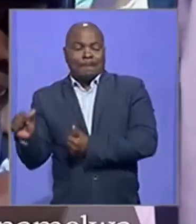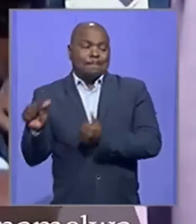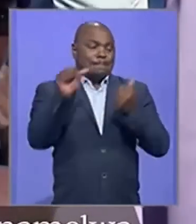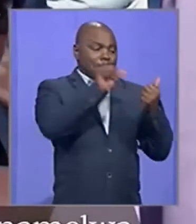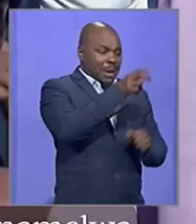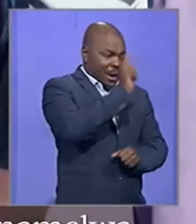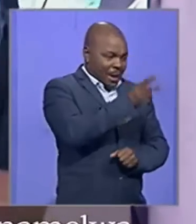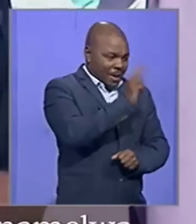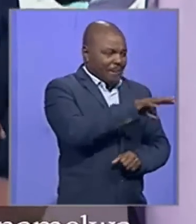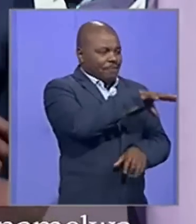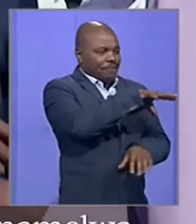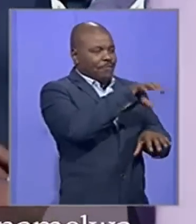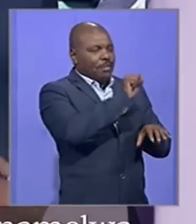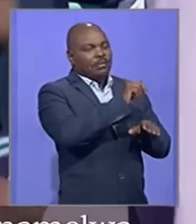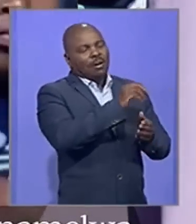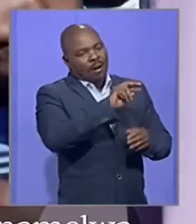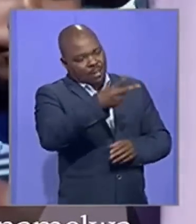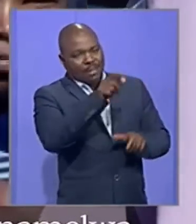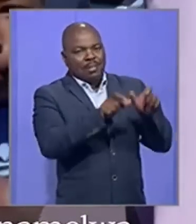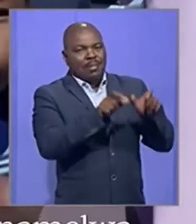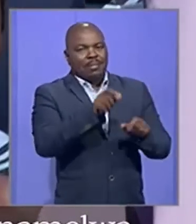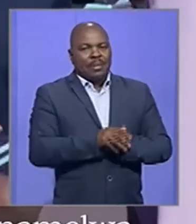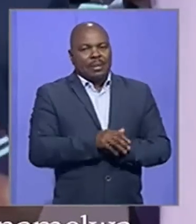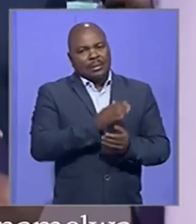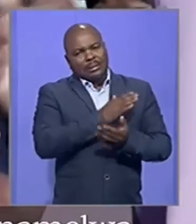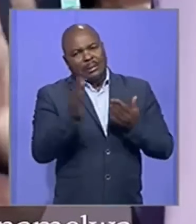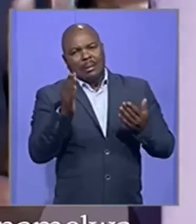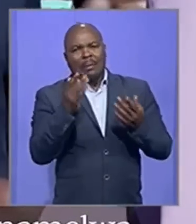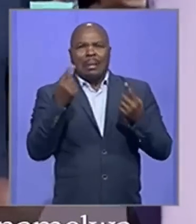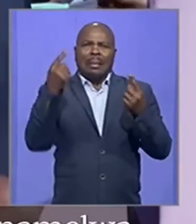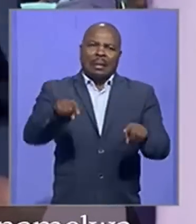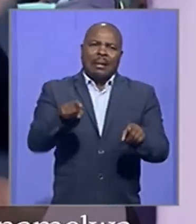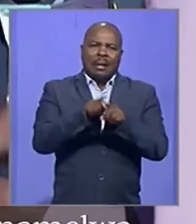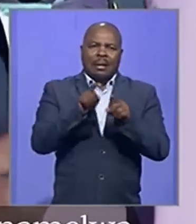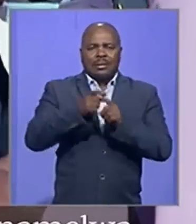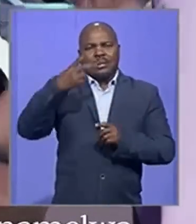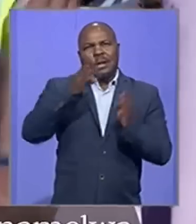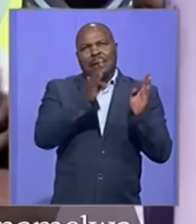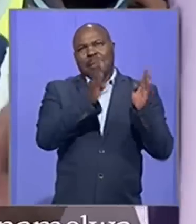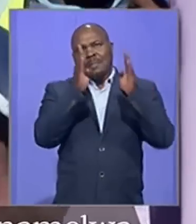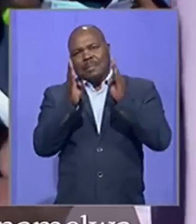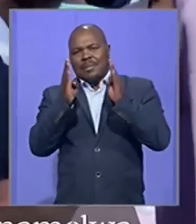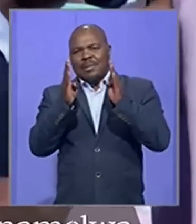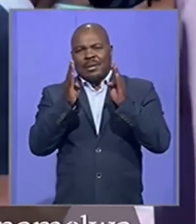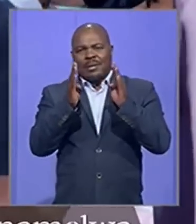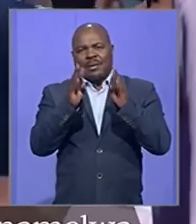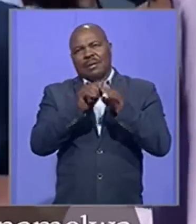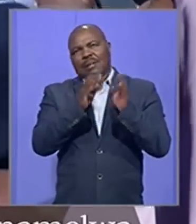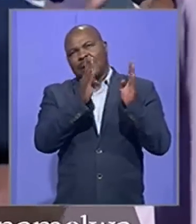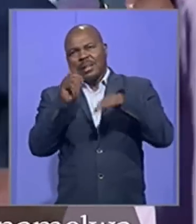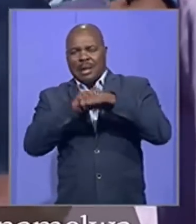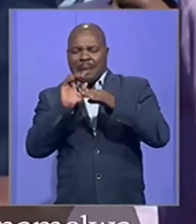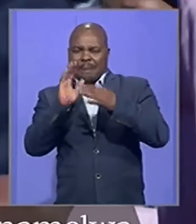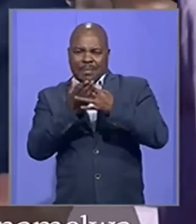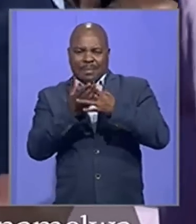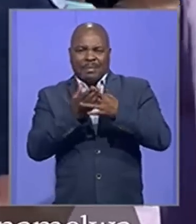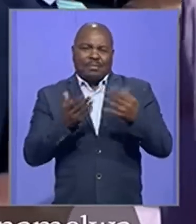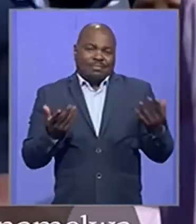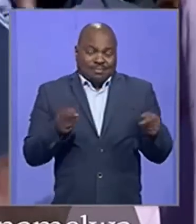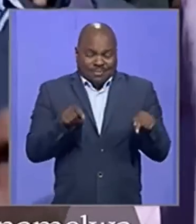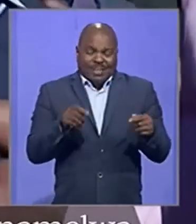bana. Ba bangwe bana ba kgona go tsana le ka piroto ya bobedi go ya le ko breaki and ka tsela e